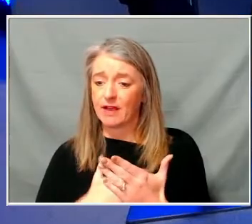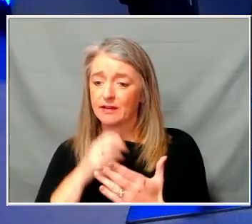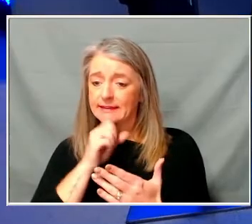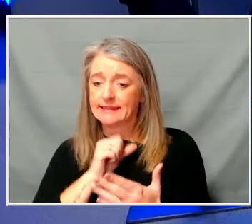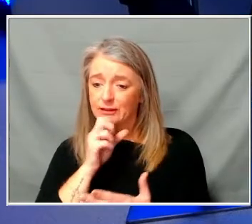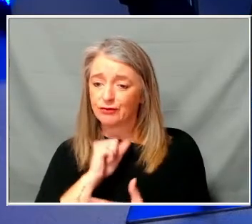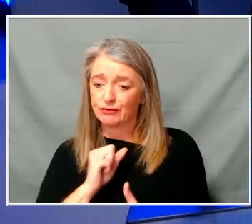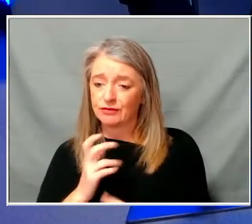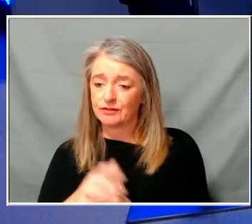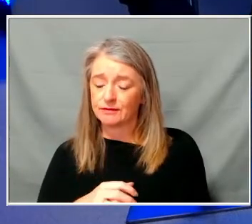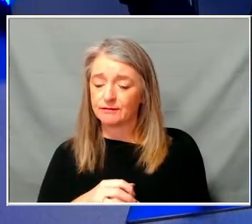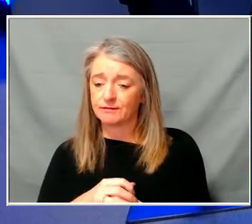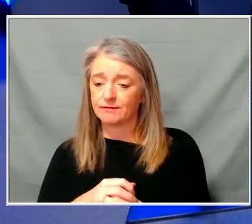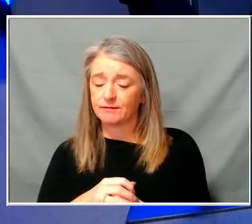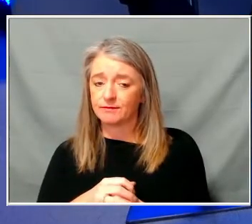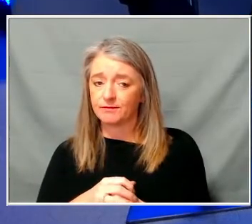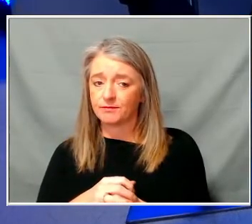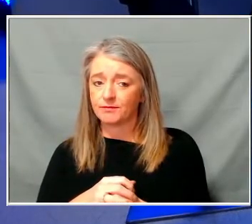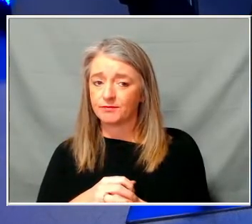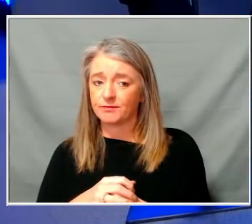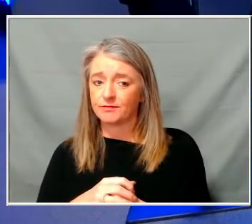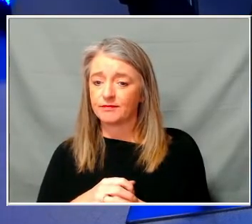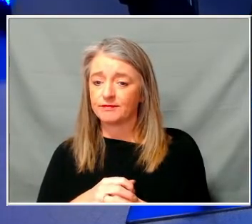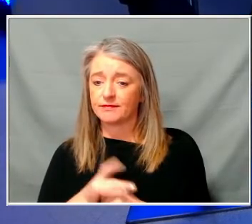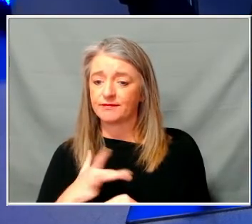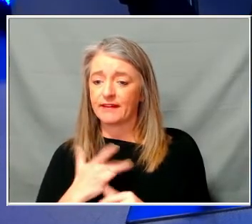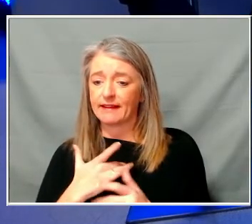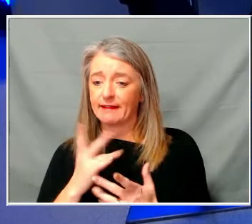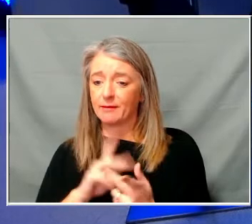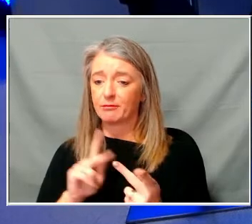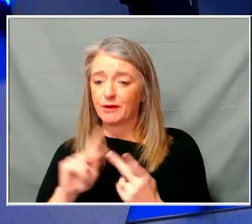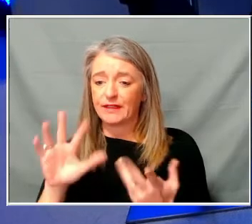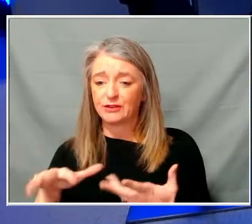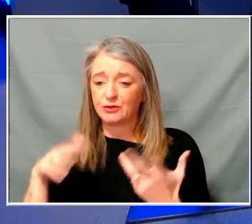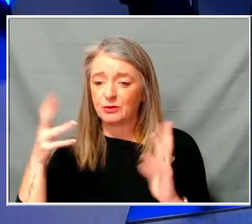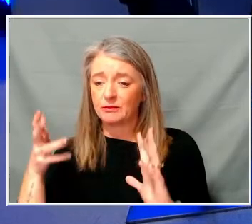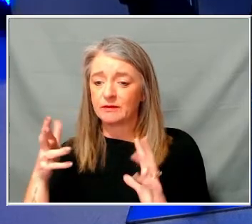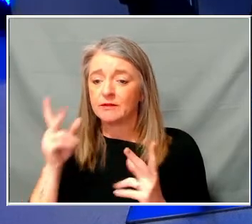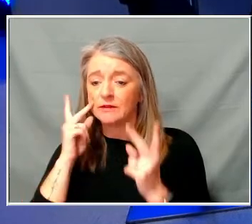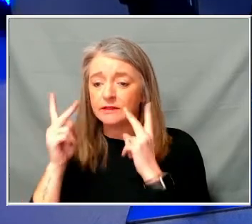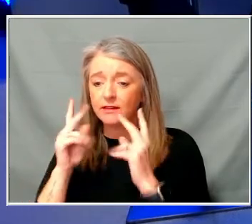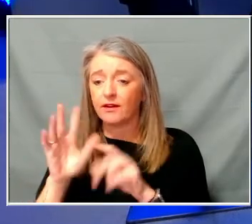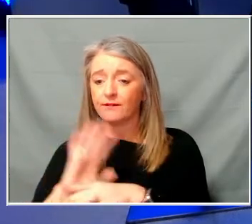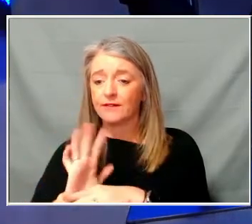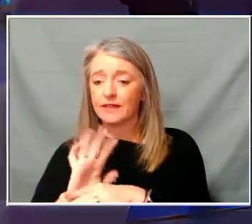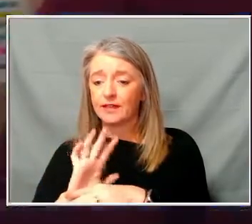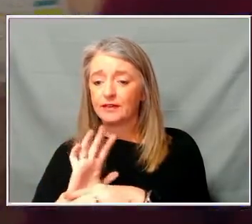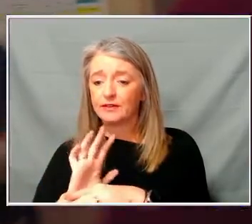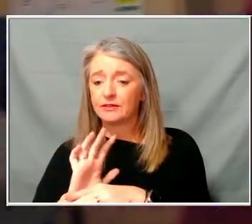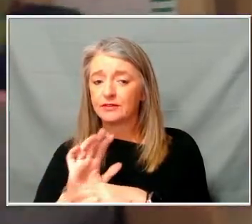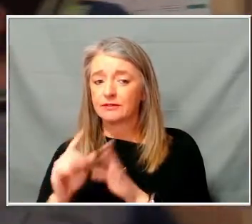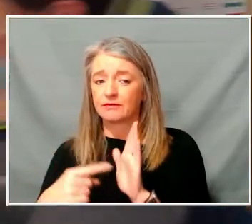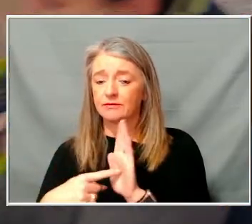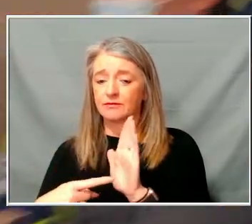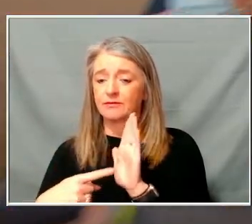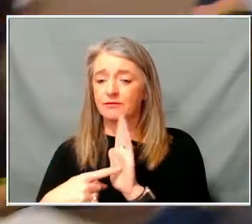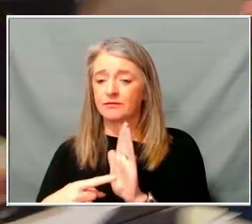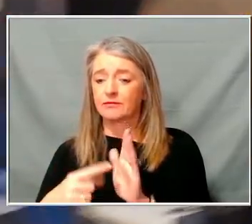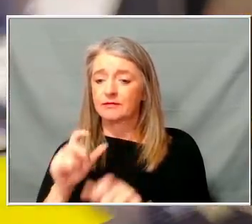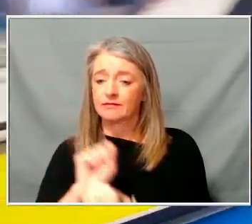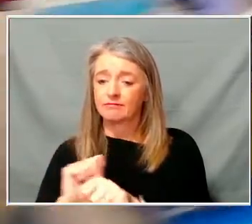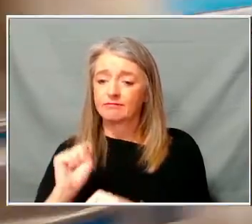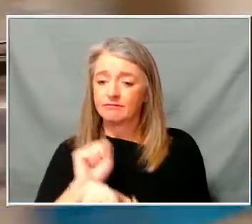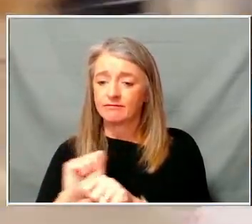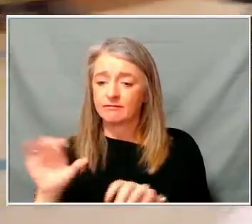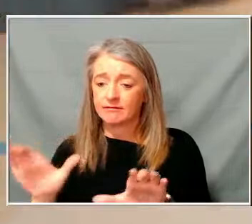I think it was just kind of that perfect storm. We were watching some video of some of our volunteers. It just goes to show these tasks and these things that